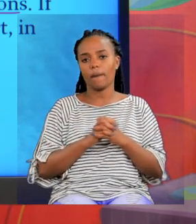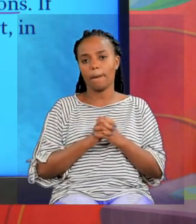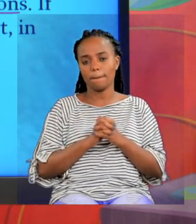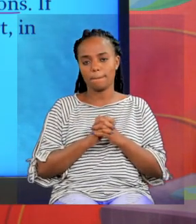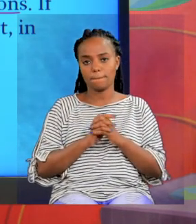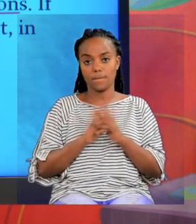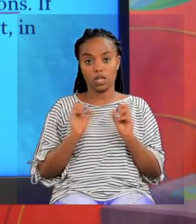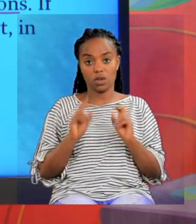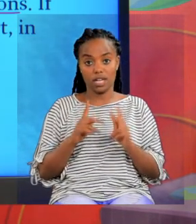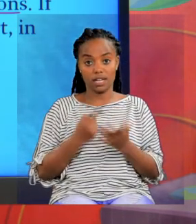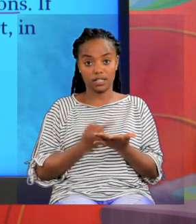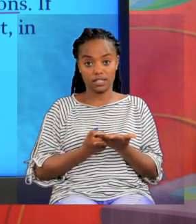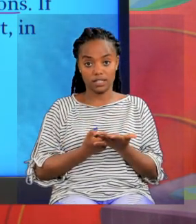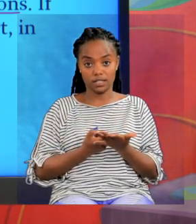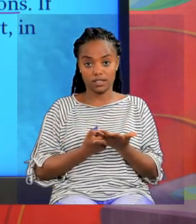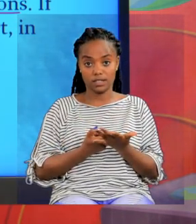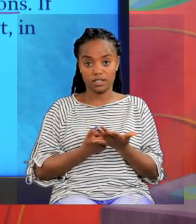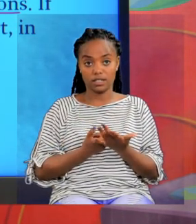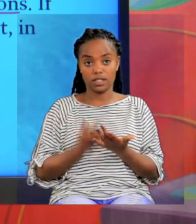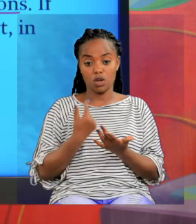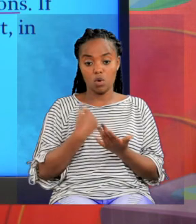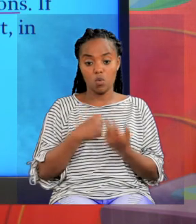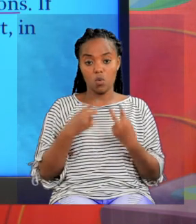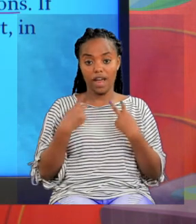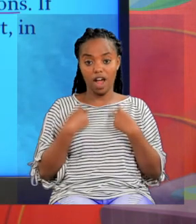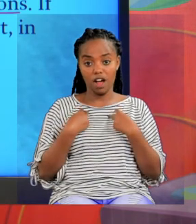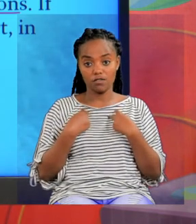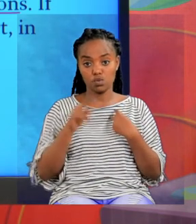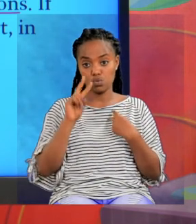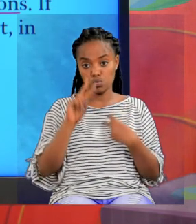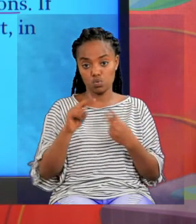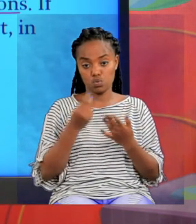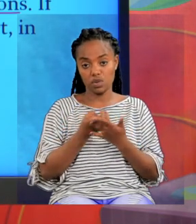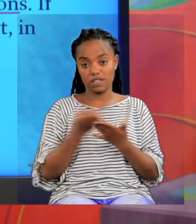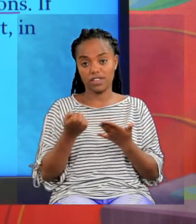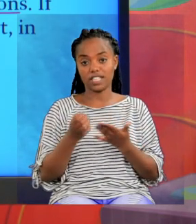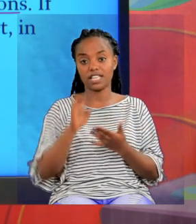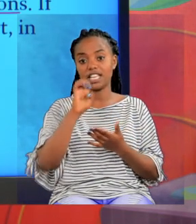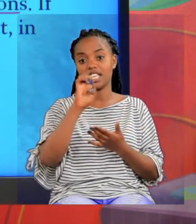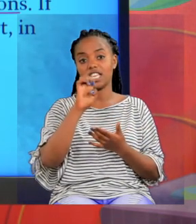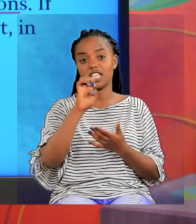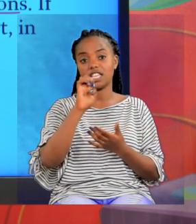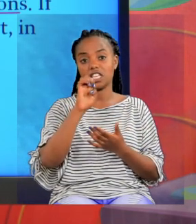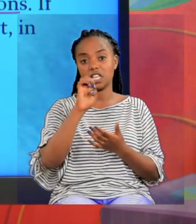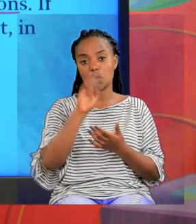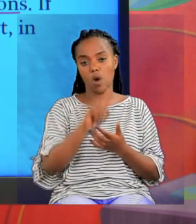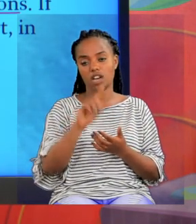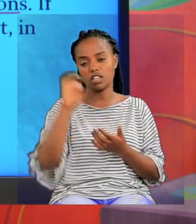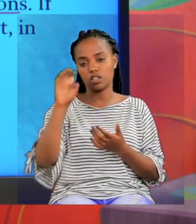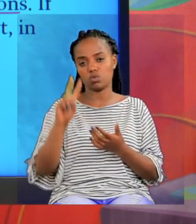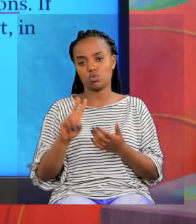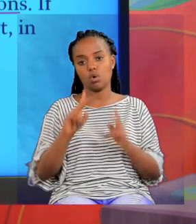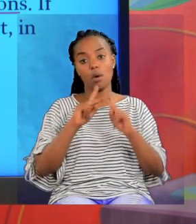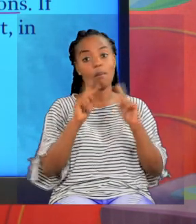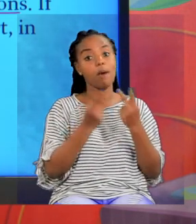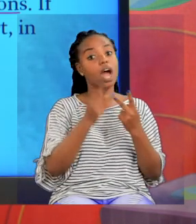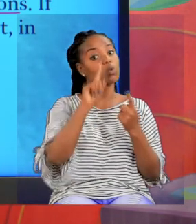Okay, here we have 2 events, E1, for from part